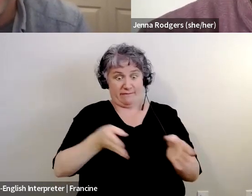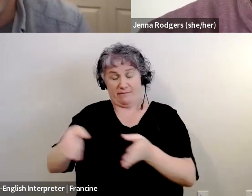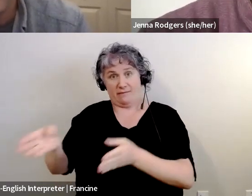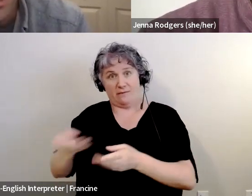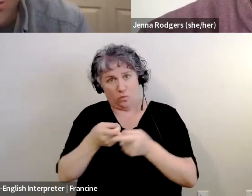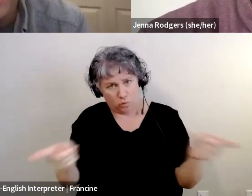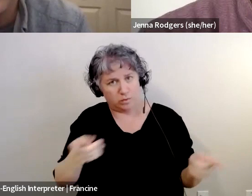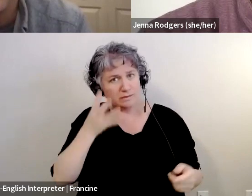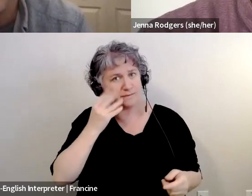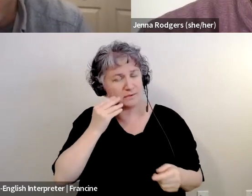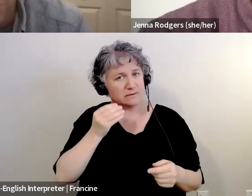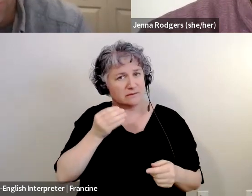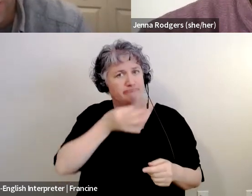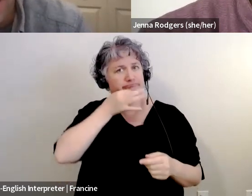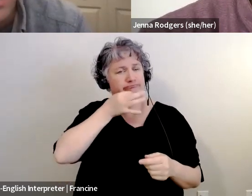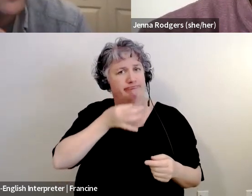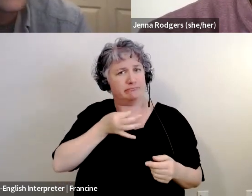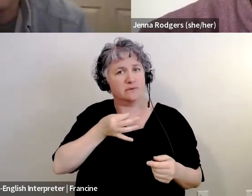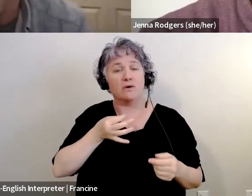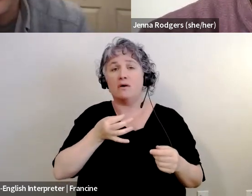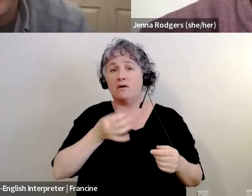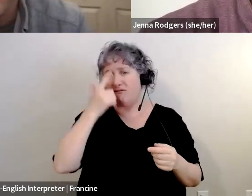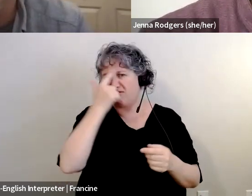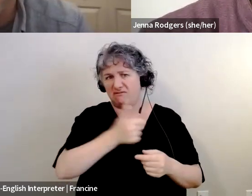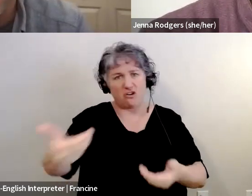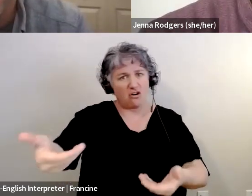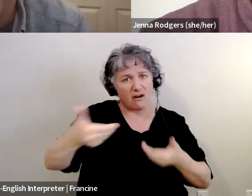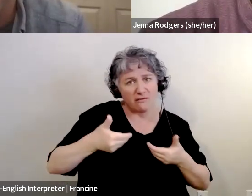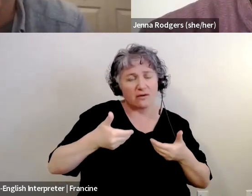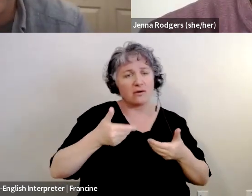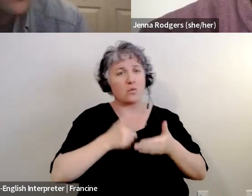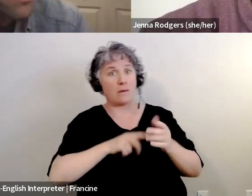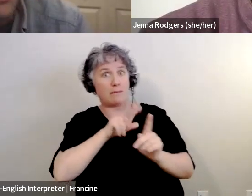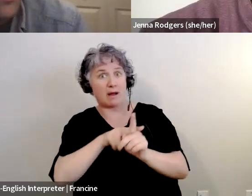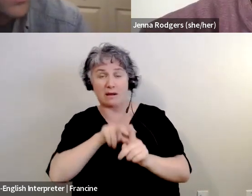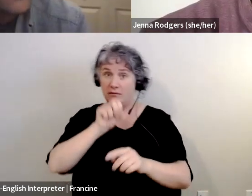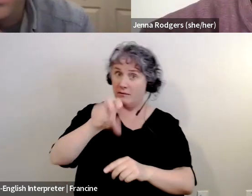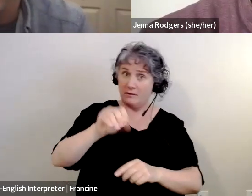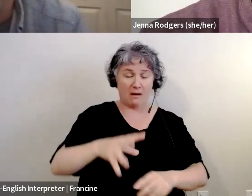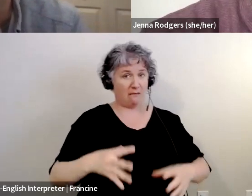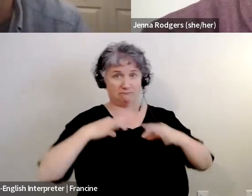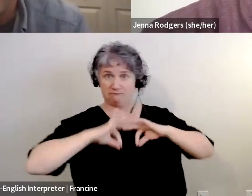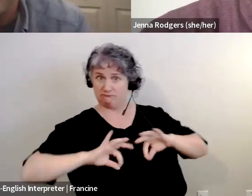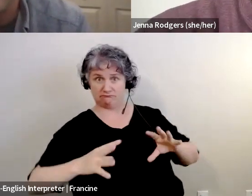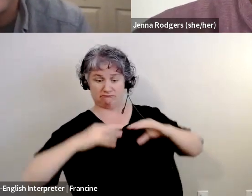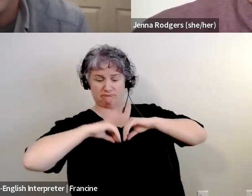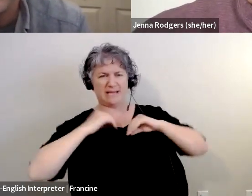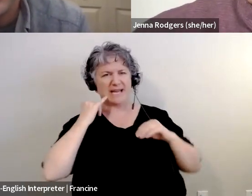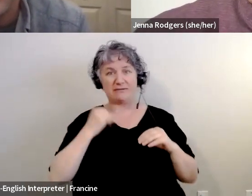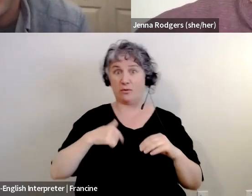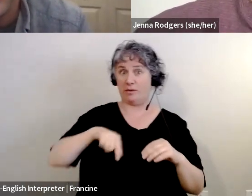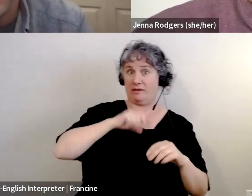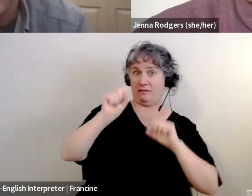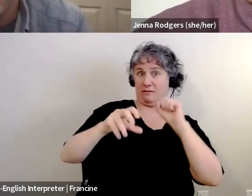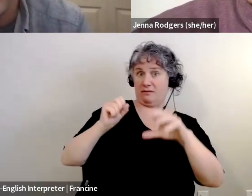really want to offer. So feel free again to contribute. Take what applies to you. Again, if things aren't sitting right, we want it to be a